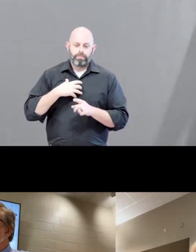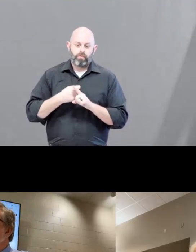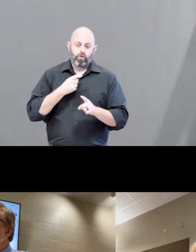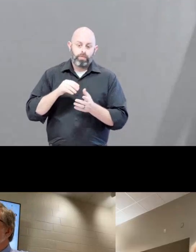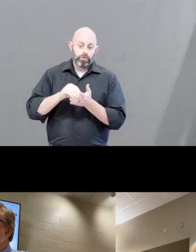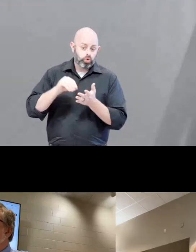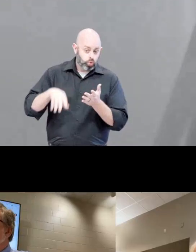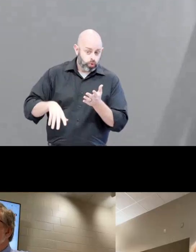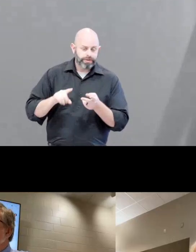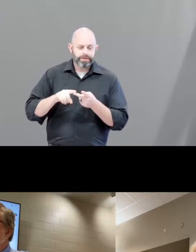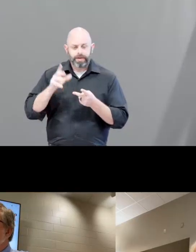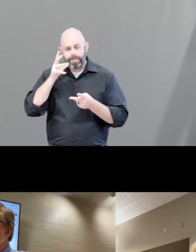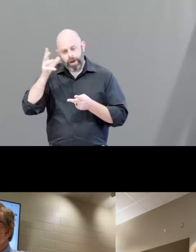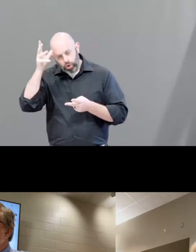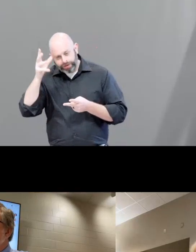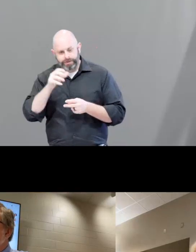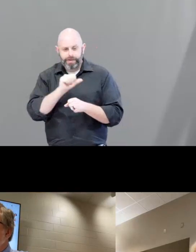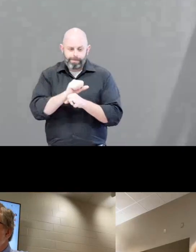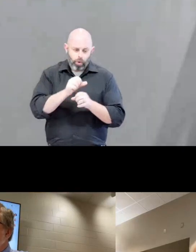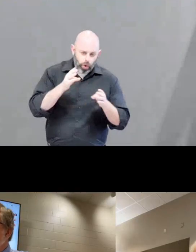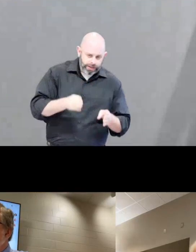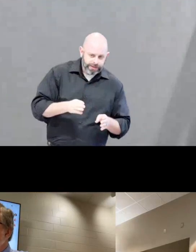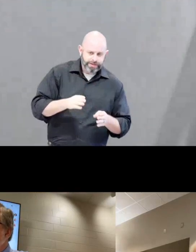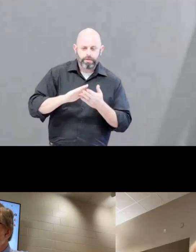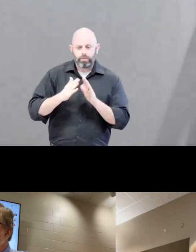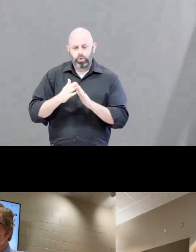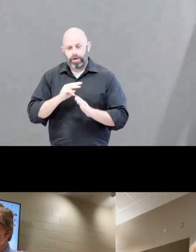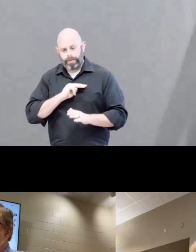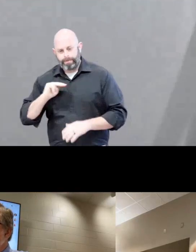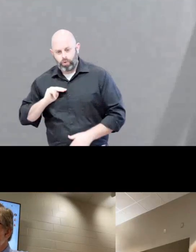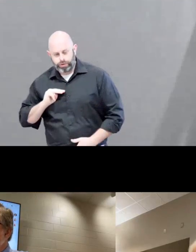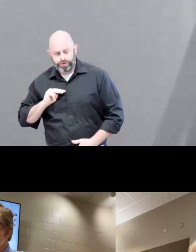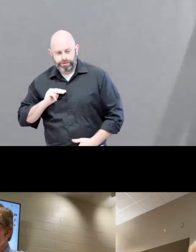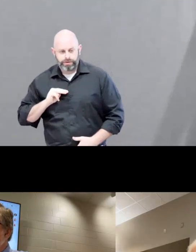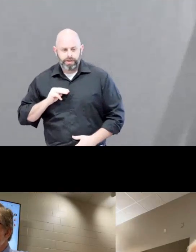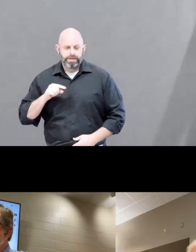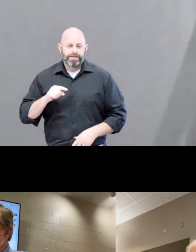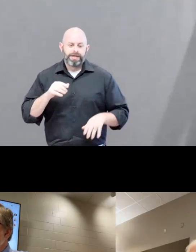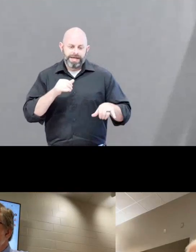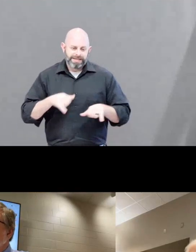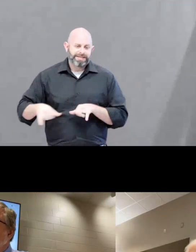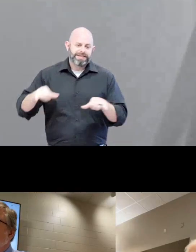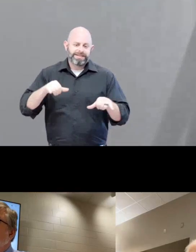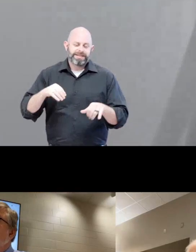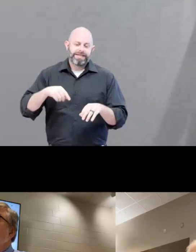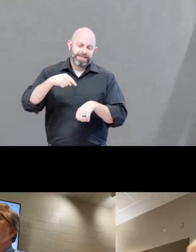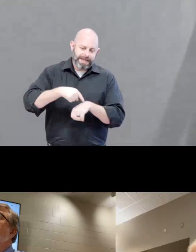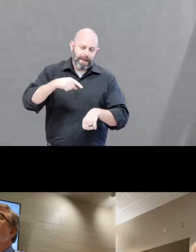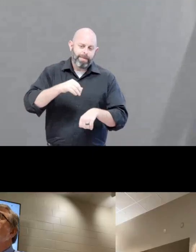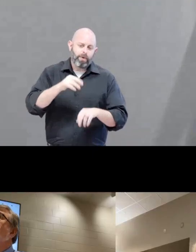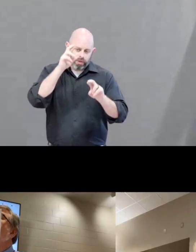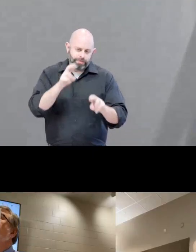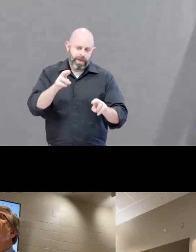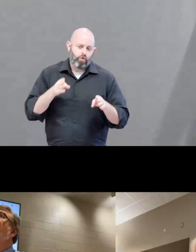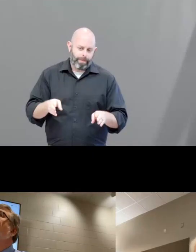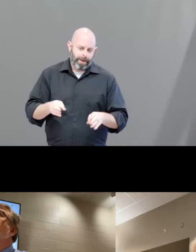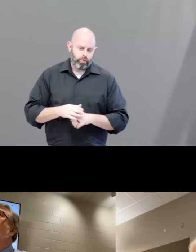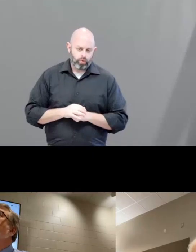students, parents, employees, community members, and it's consistent in a timely and respectful